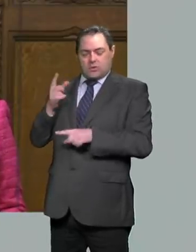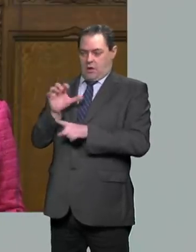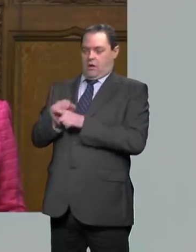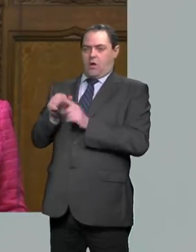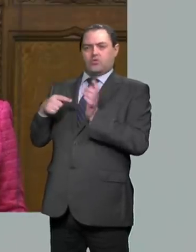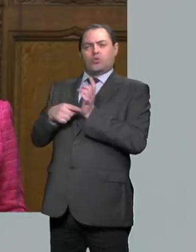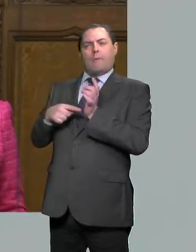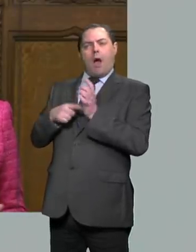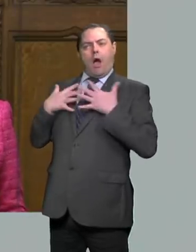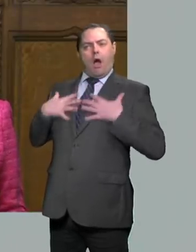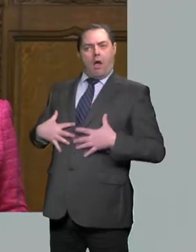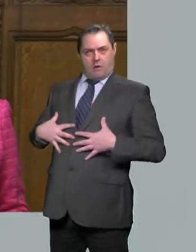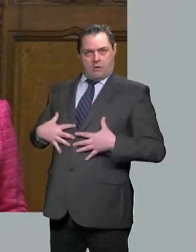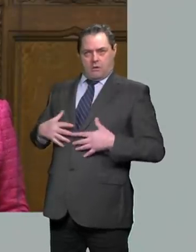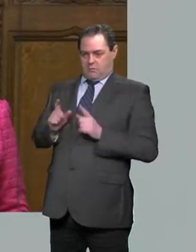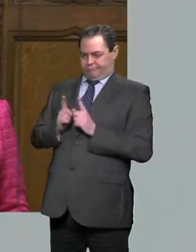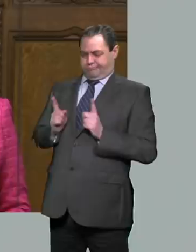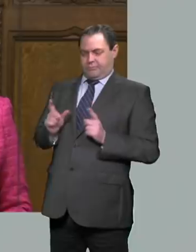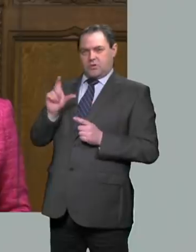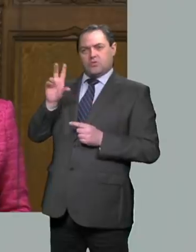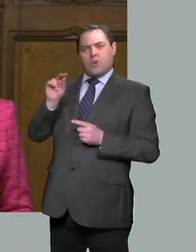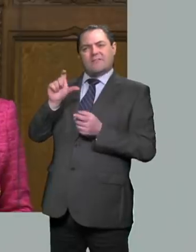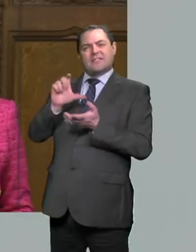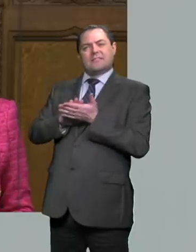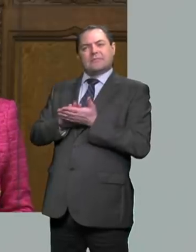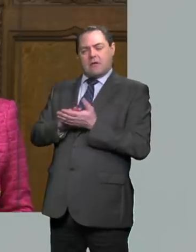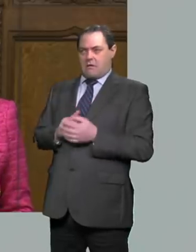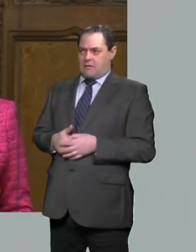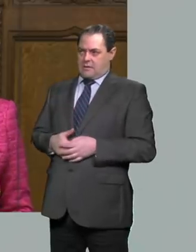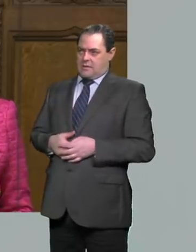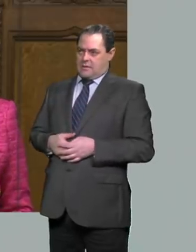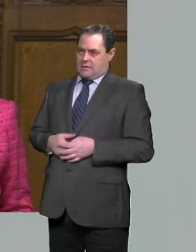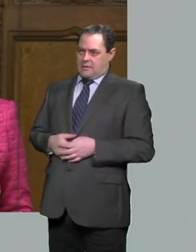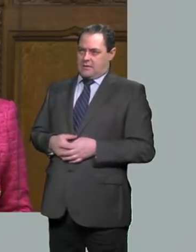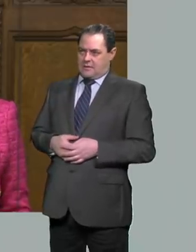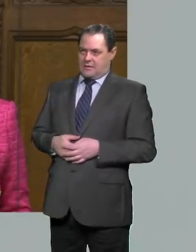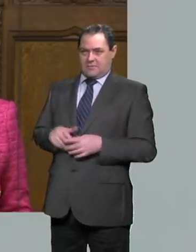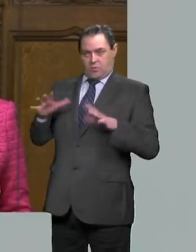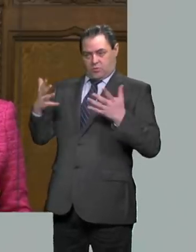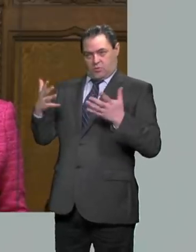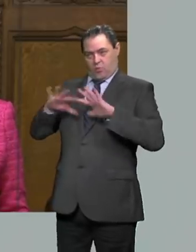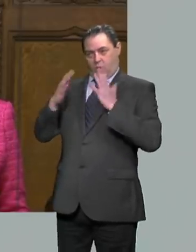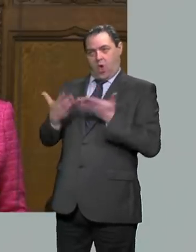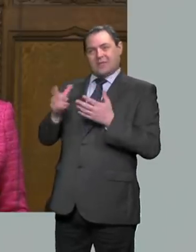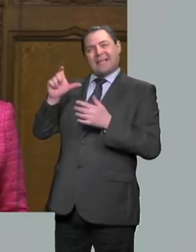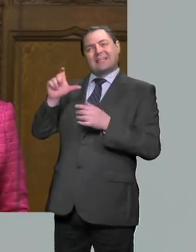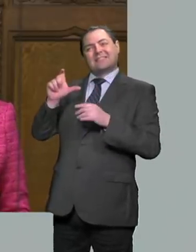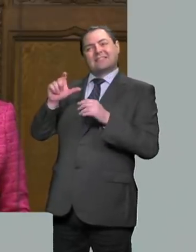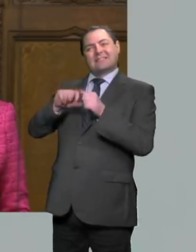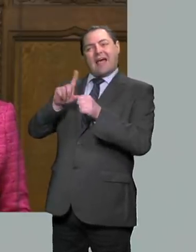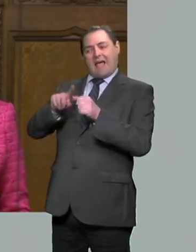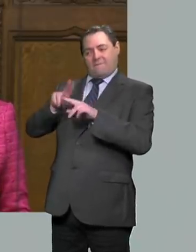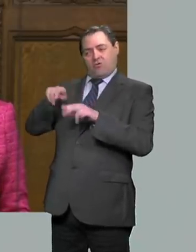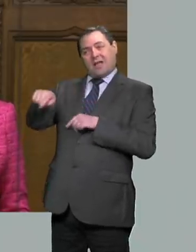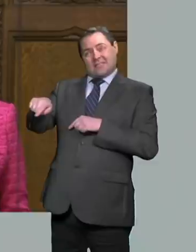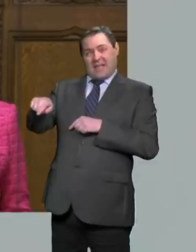tumour in her little body that was 12 centimetres long. So, Mr. Speaker, on World Cancer Day on Friday, I would like to ask the Prime